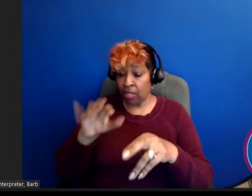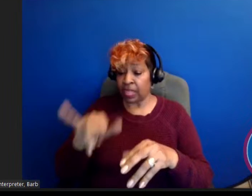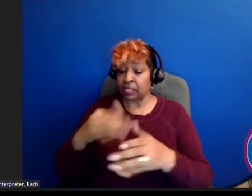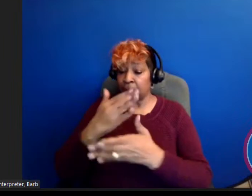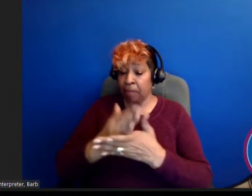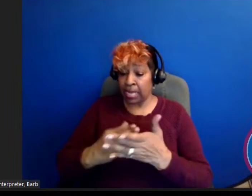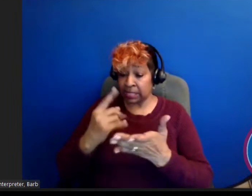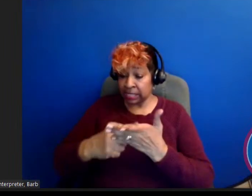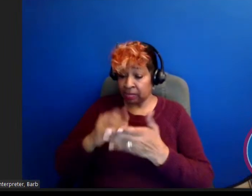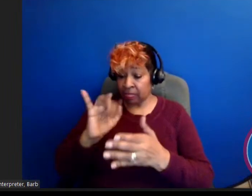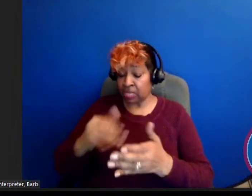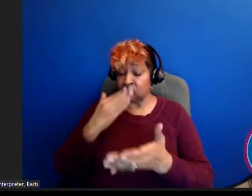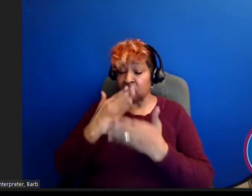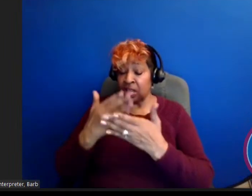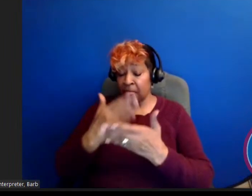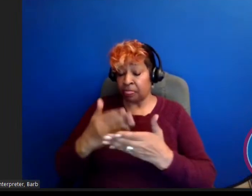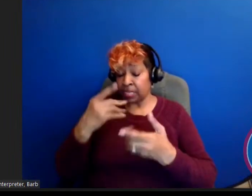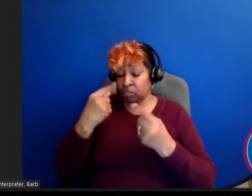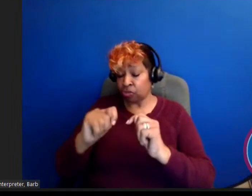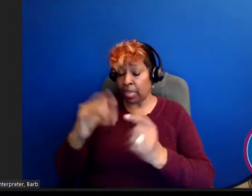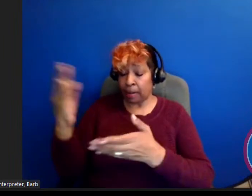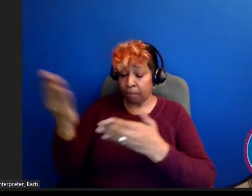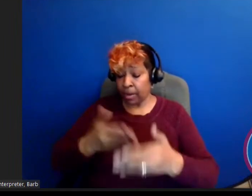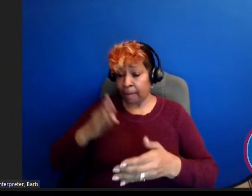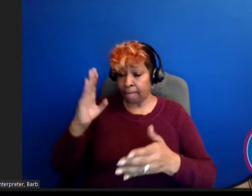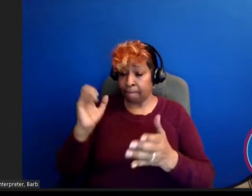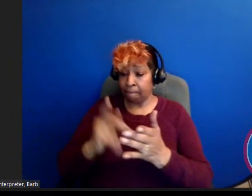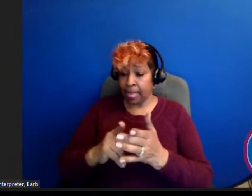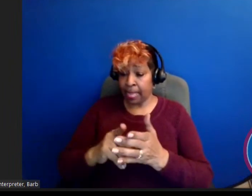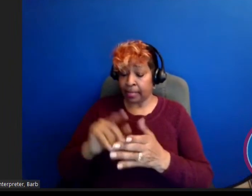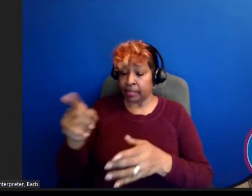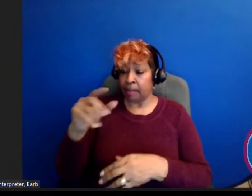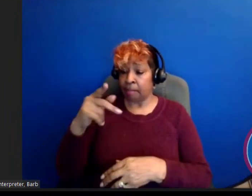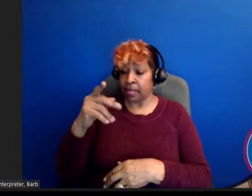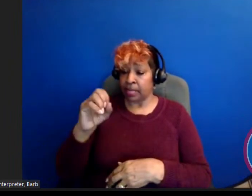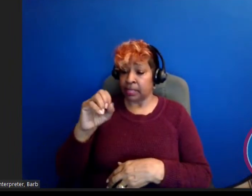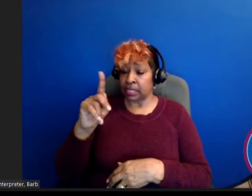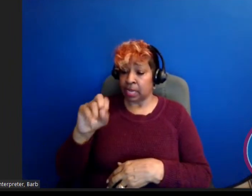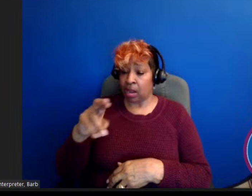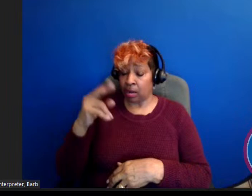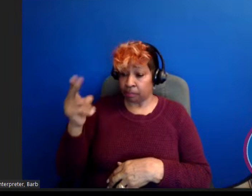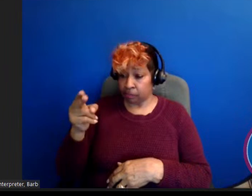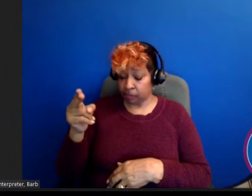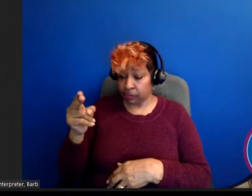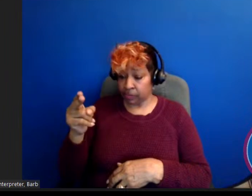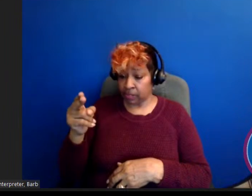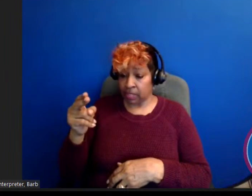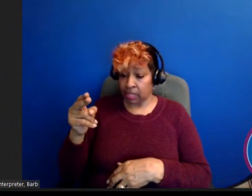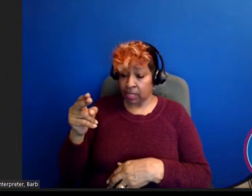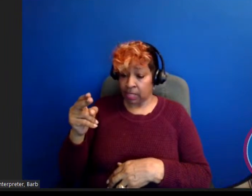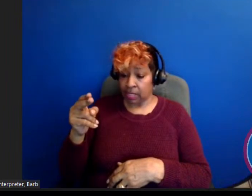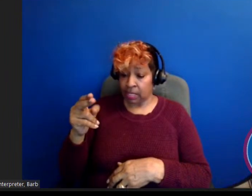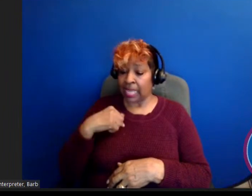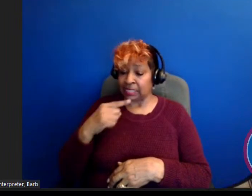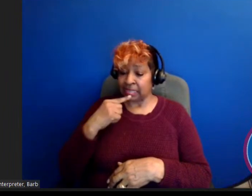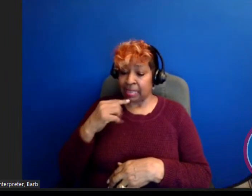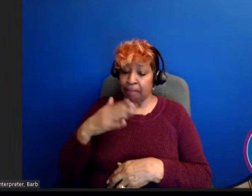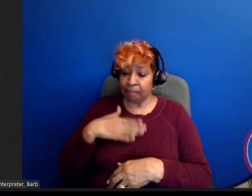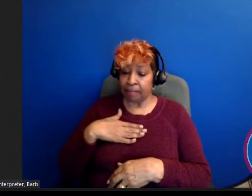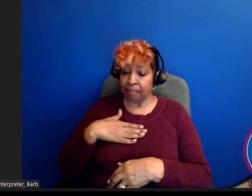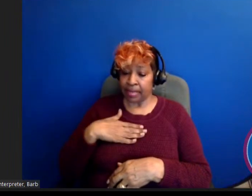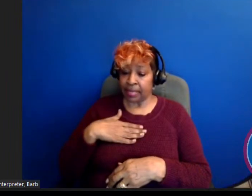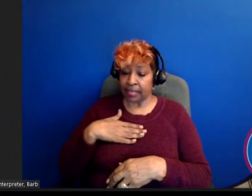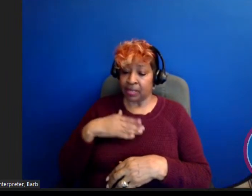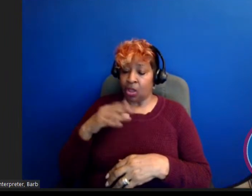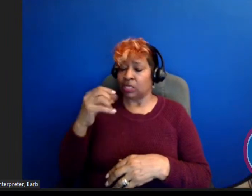good thing to try to bring back? Peter Henderson? I said my, Oh, you said your turn. Sorry, I called on